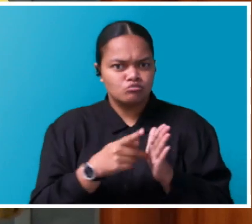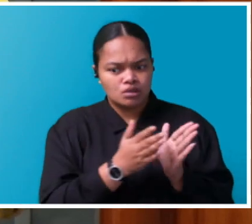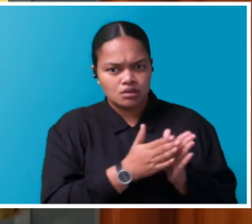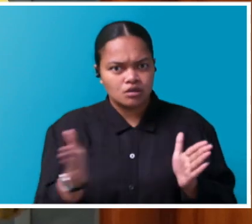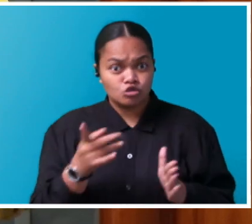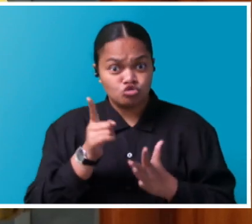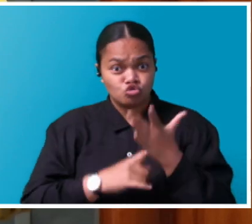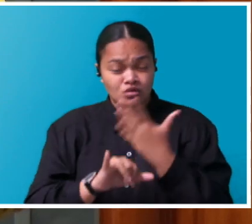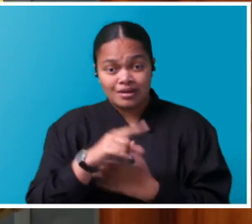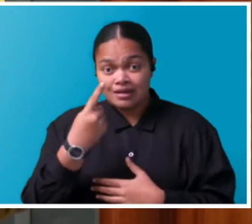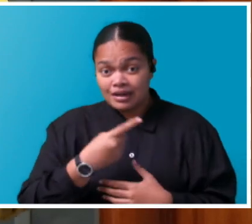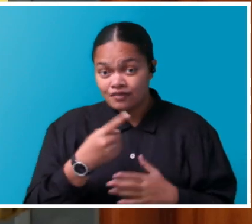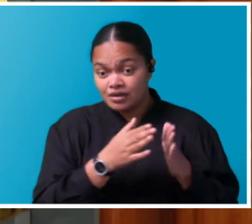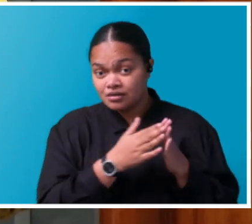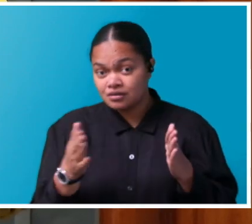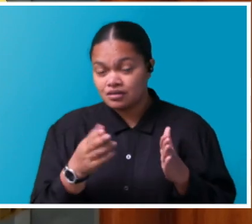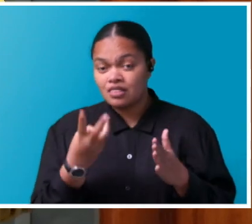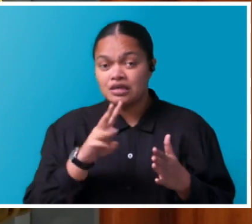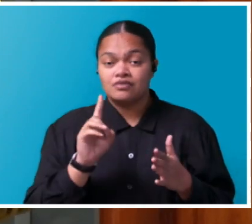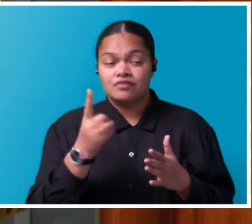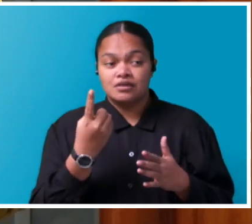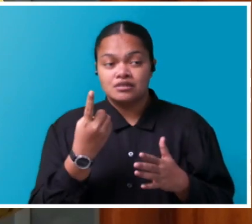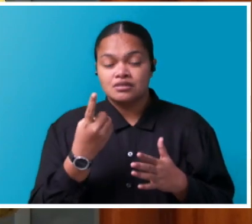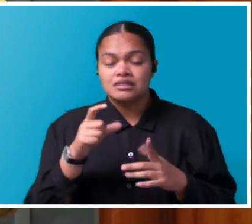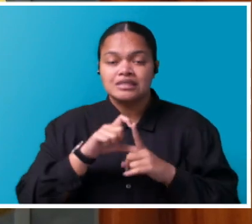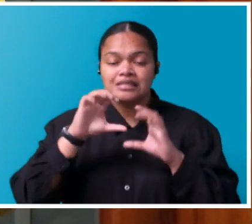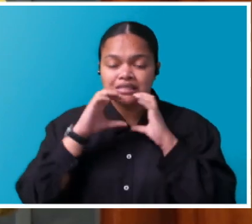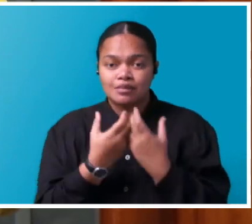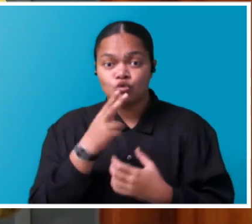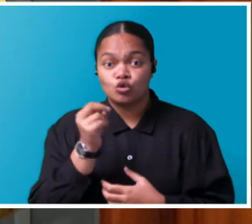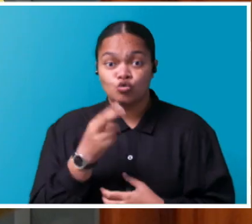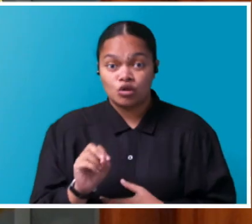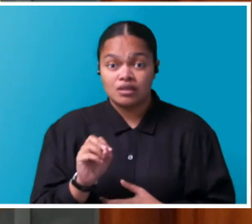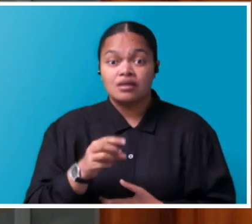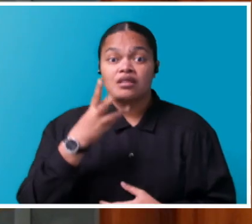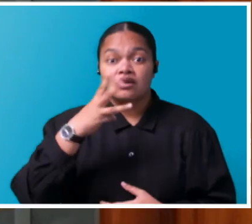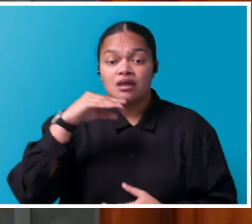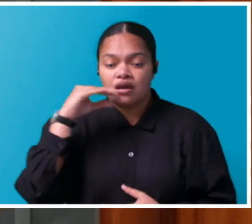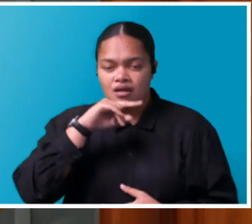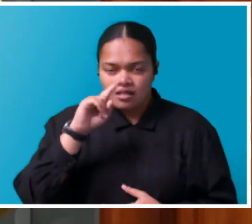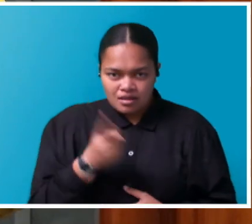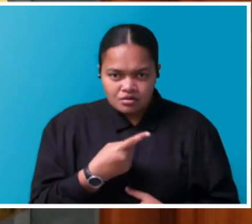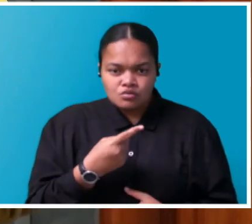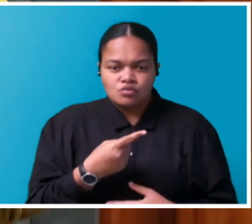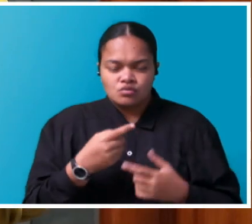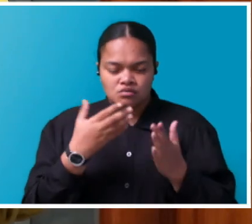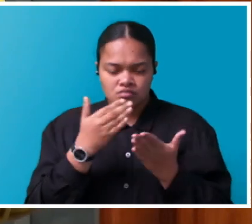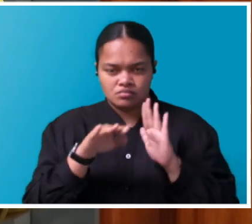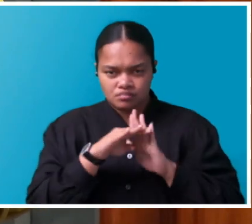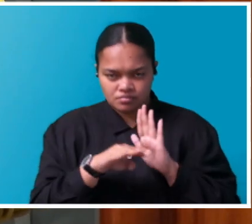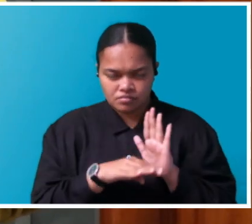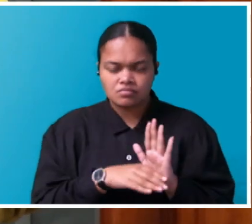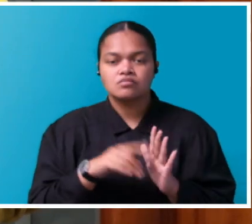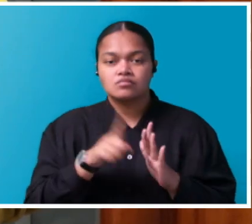11th, 2019 to 31st December 2020, 300,000 emission reduction units. From January